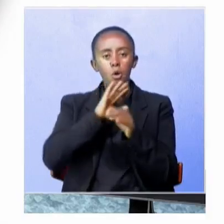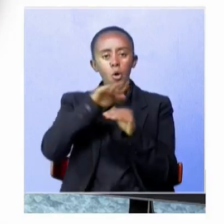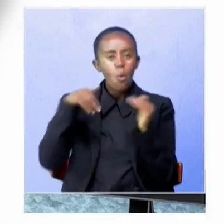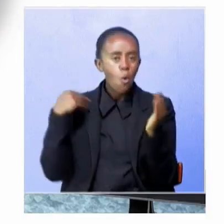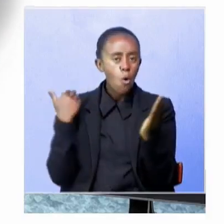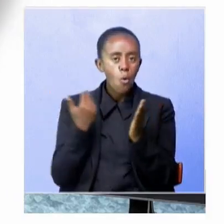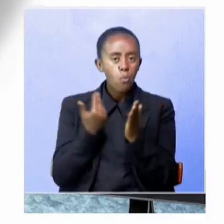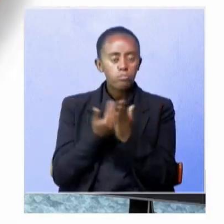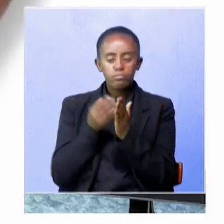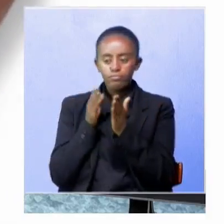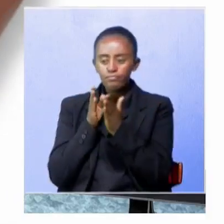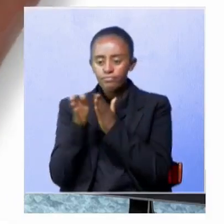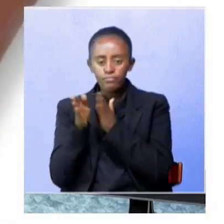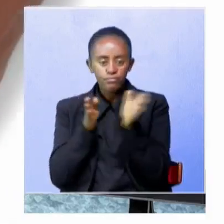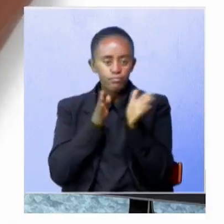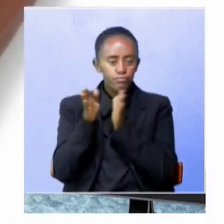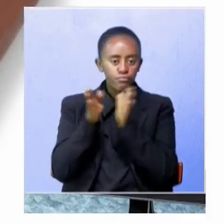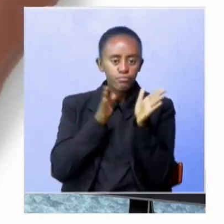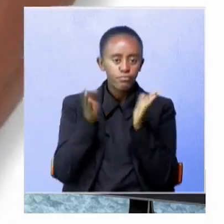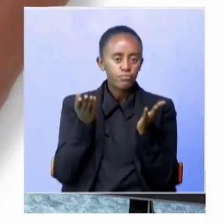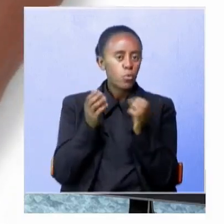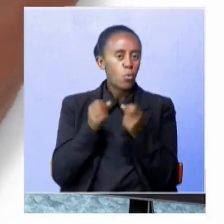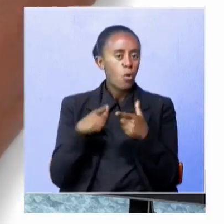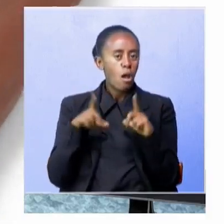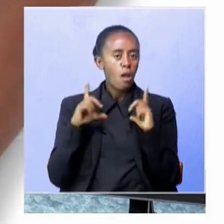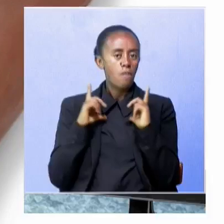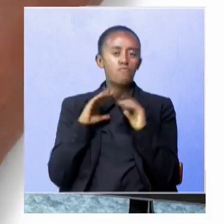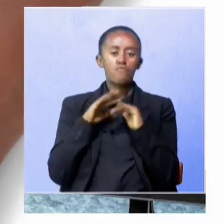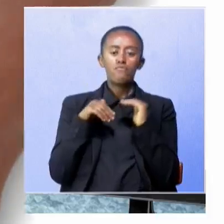aspects of her life.